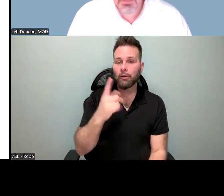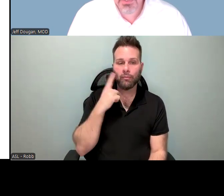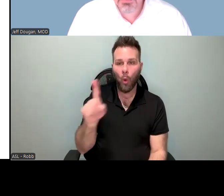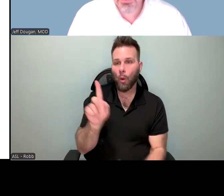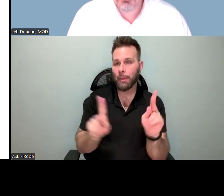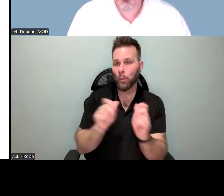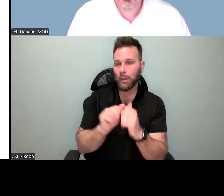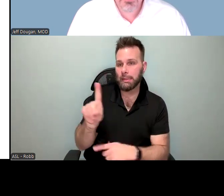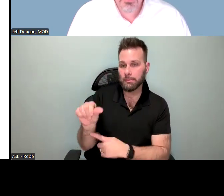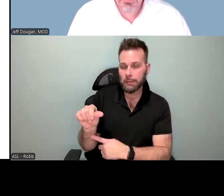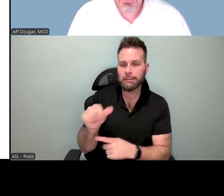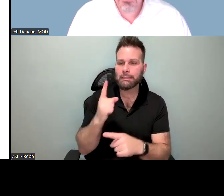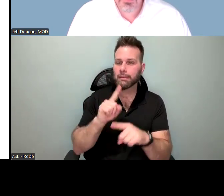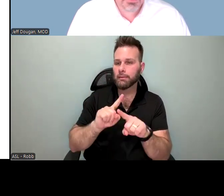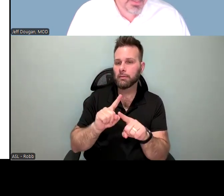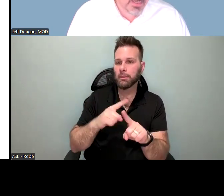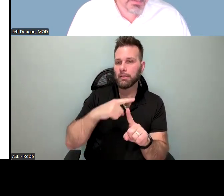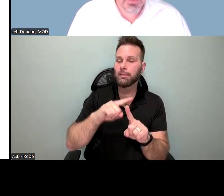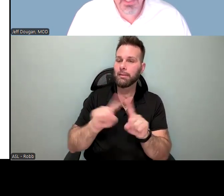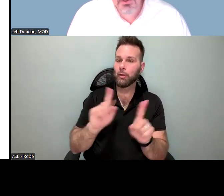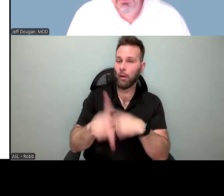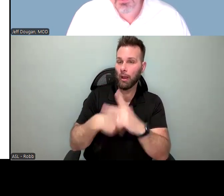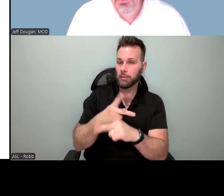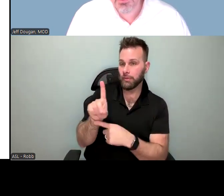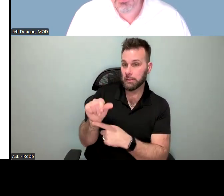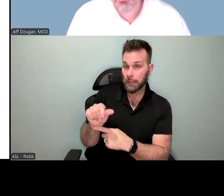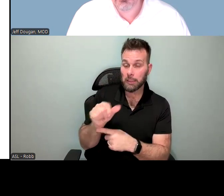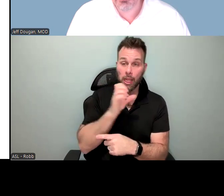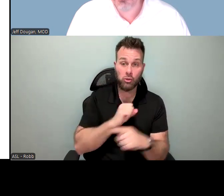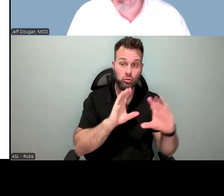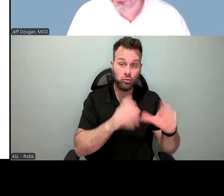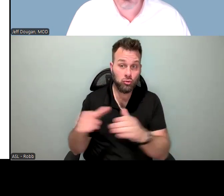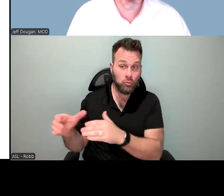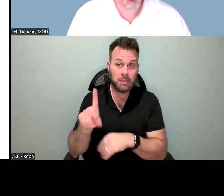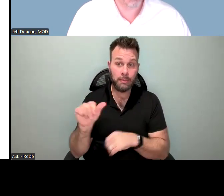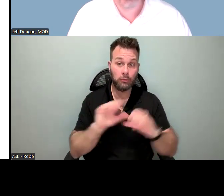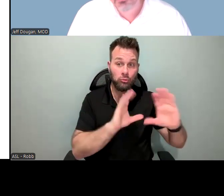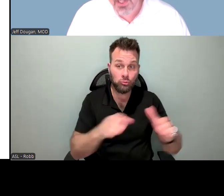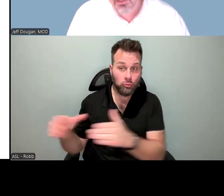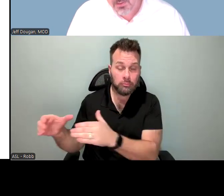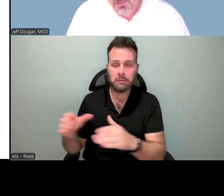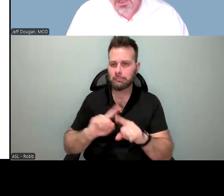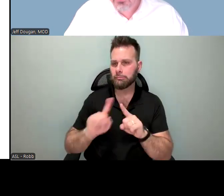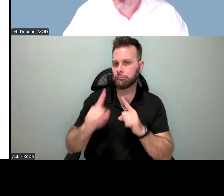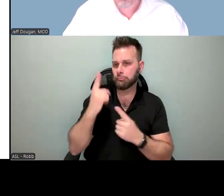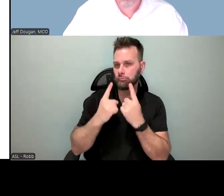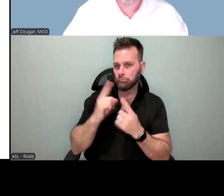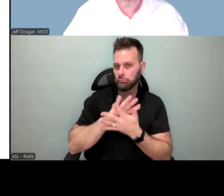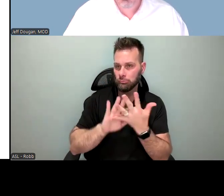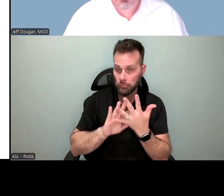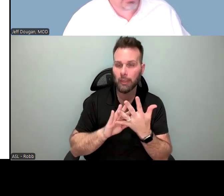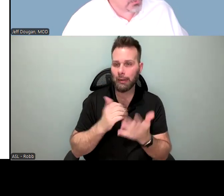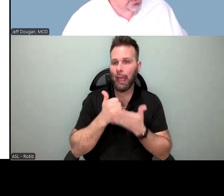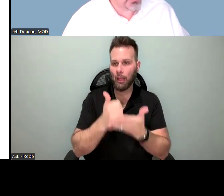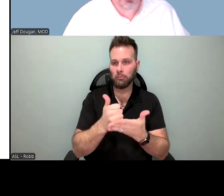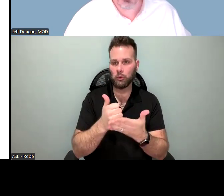with disabilities by different disability types, by age groups, and different other considerations that you can look at, and can also help